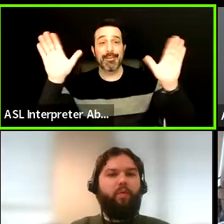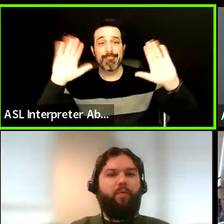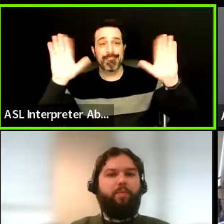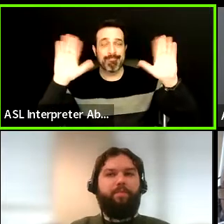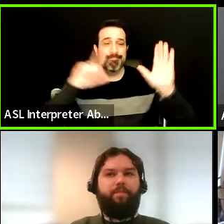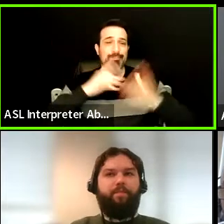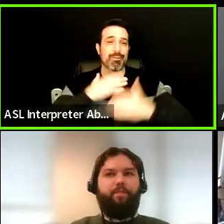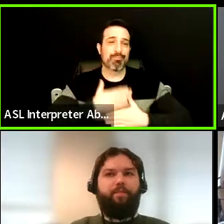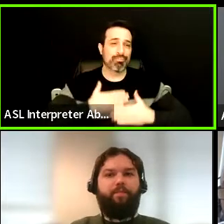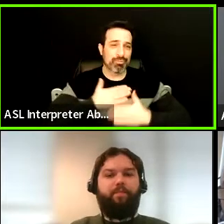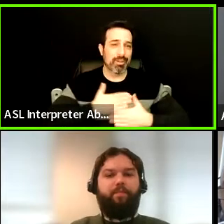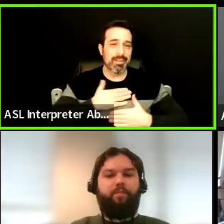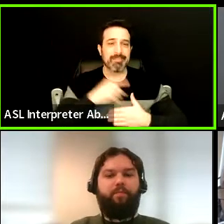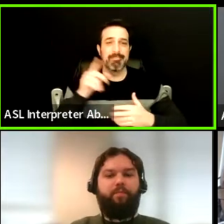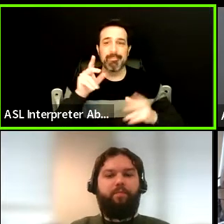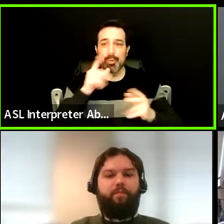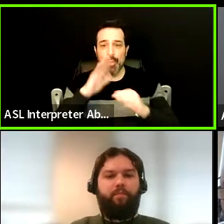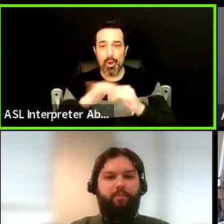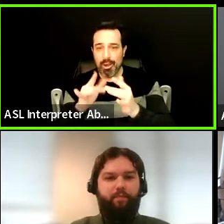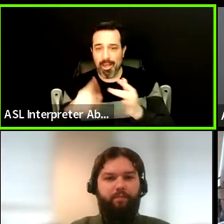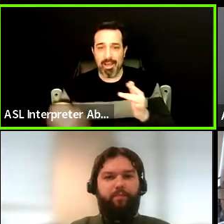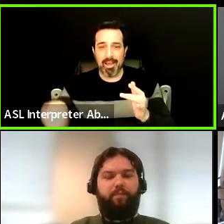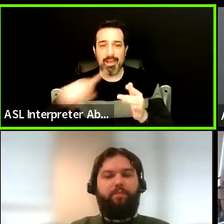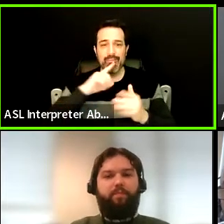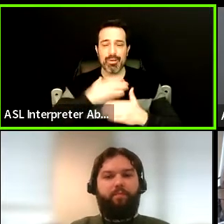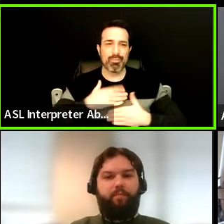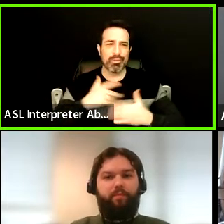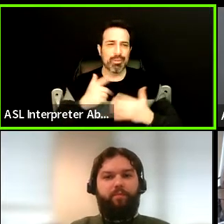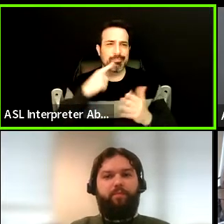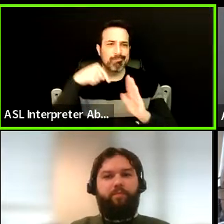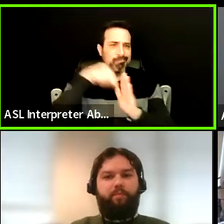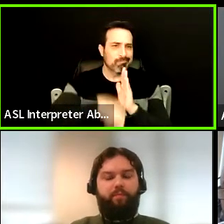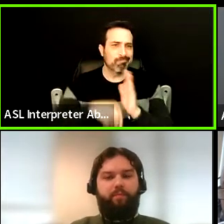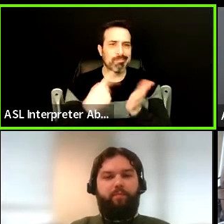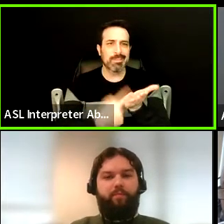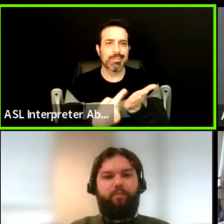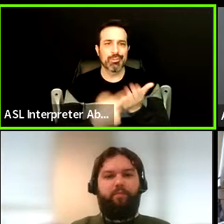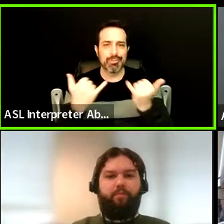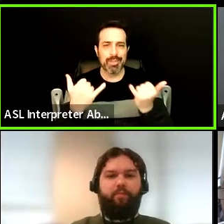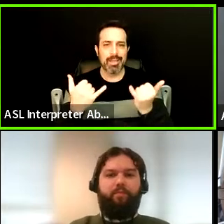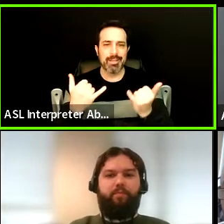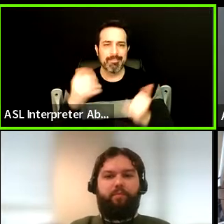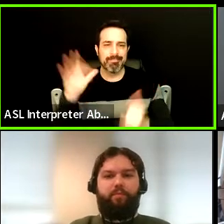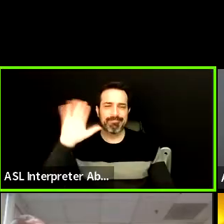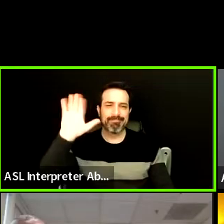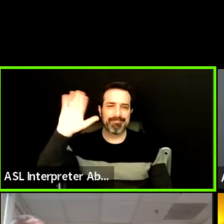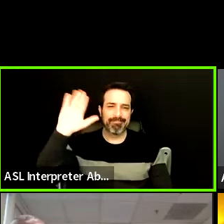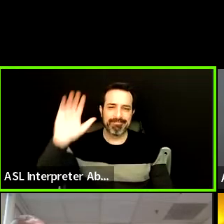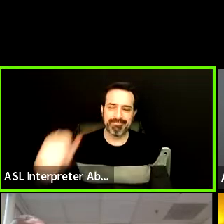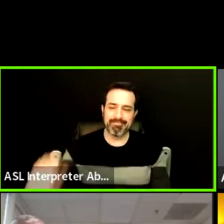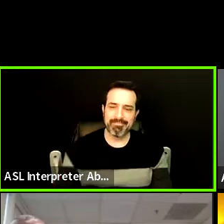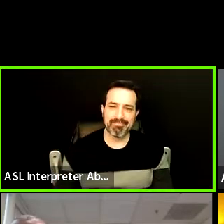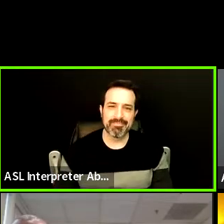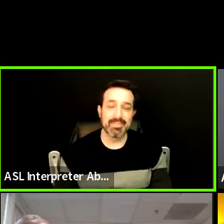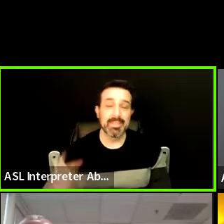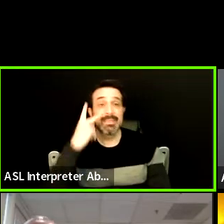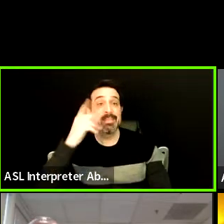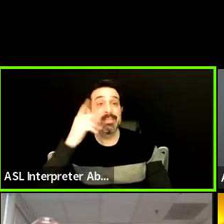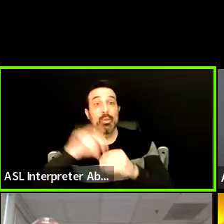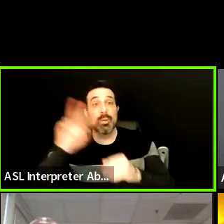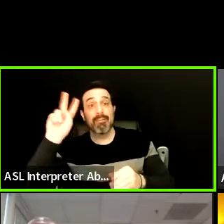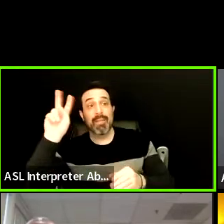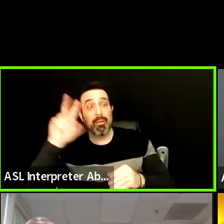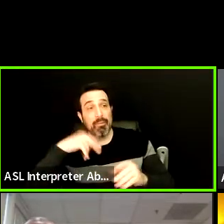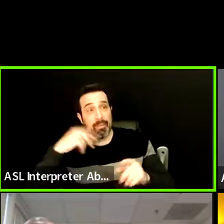much. And thank you for our folks online. Really appreciate the robust discussion today. Take care. We'll see you in Vancouver. Do we have a date